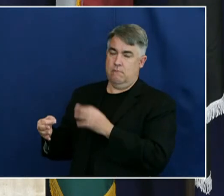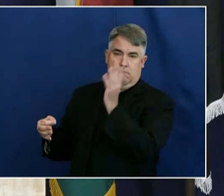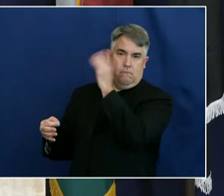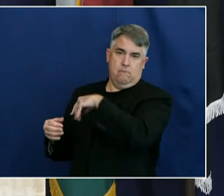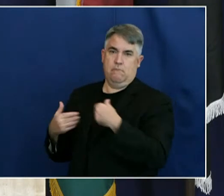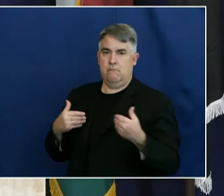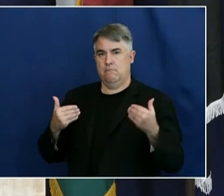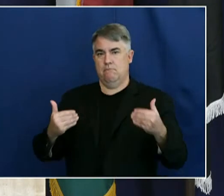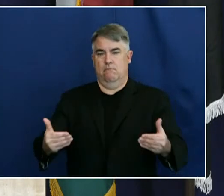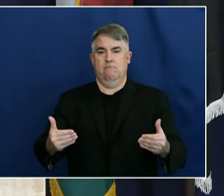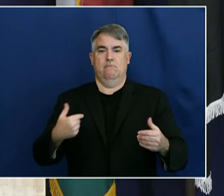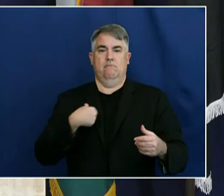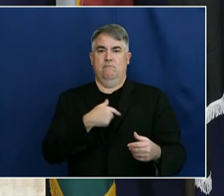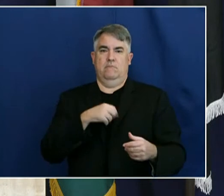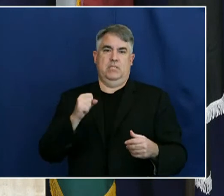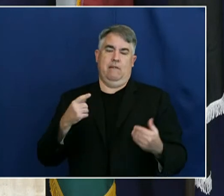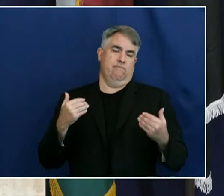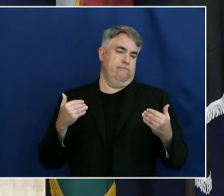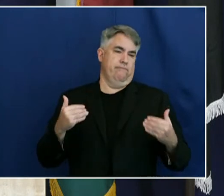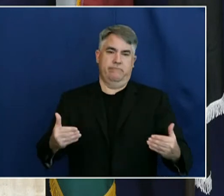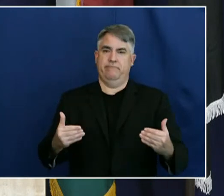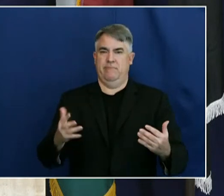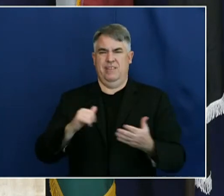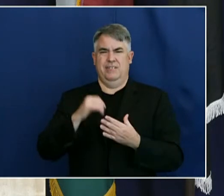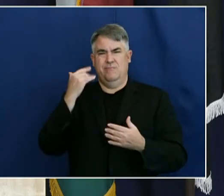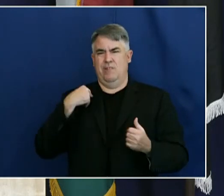website. Now, and